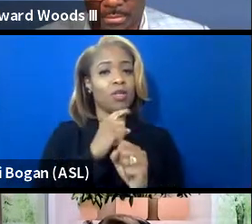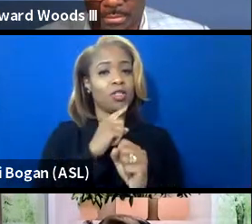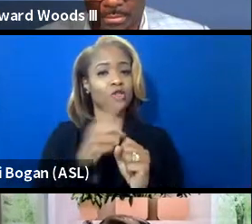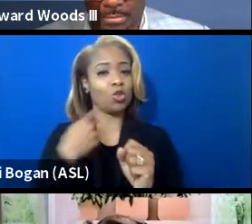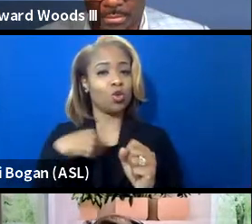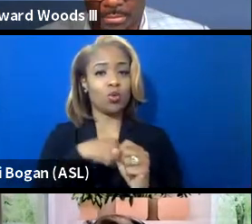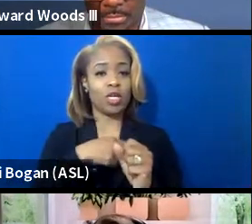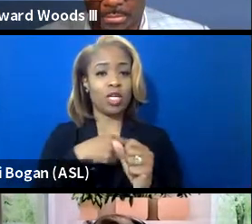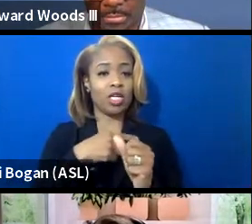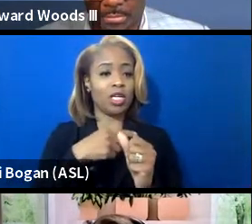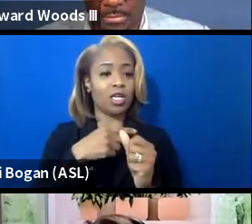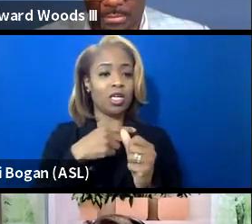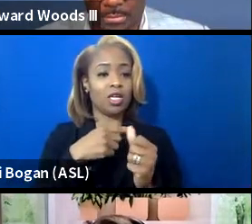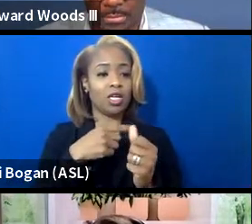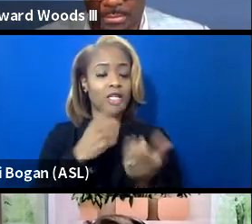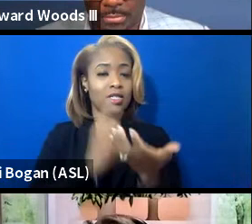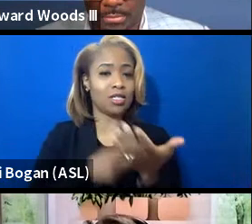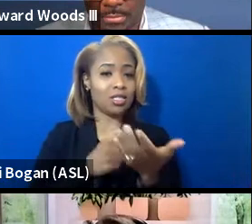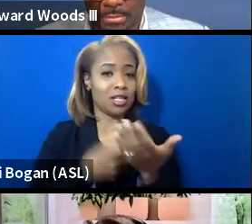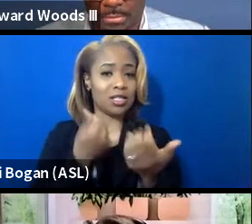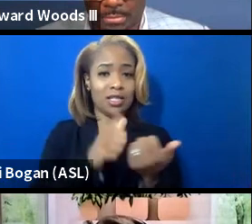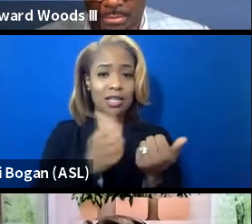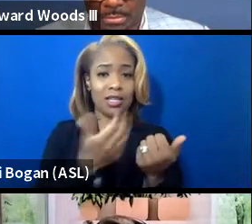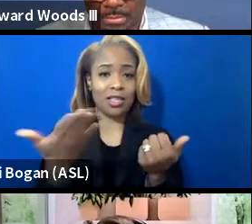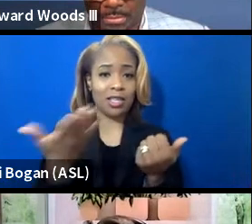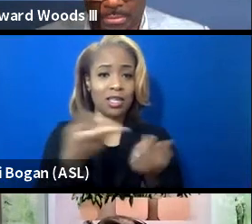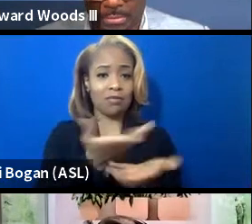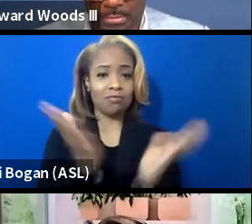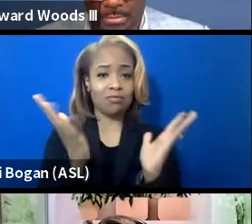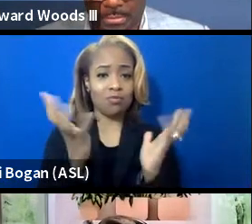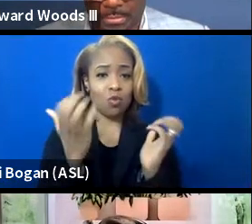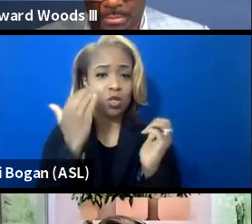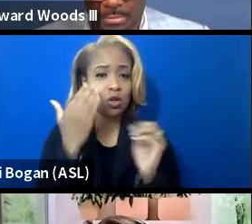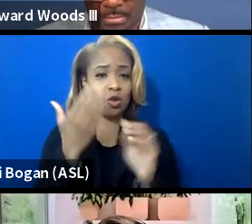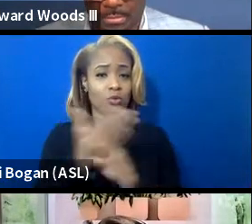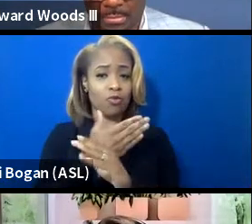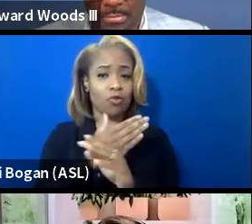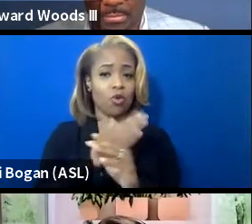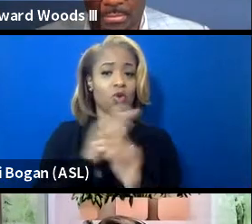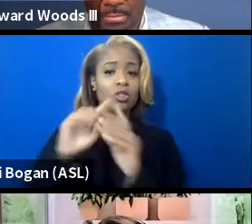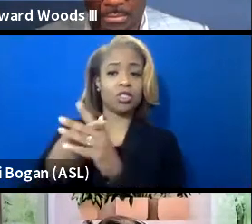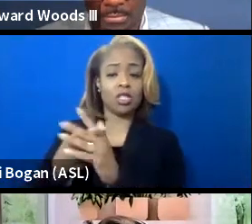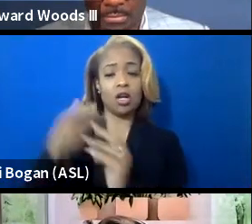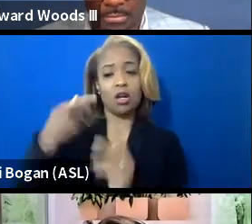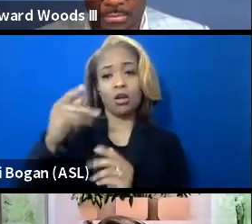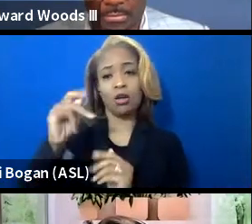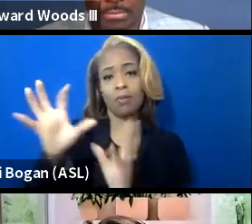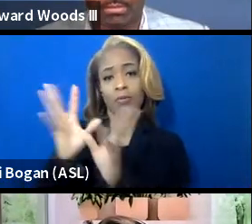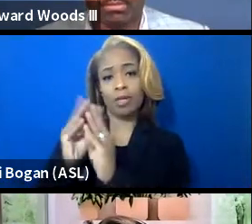address anything else you want to know before we get to the public hearings.